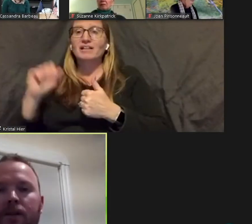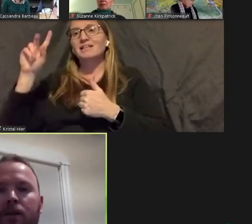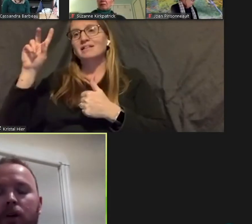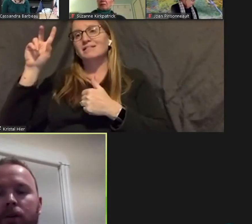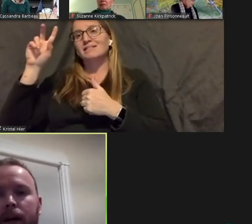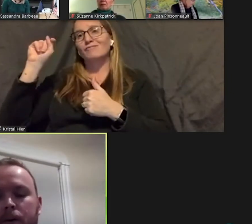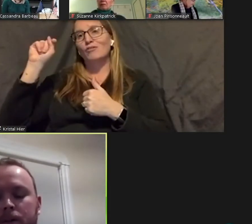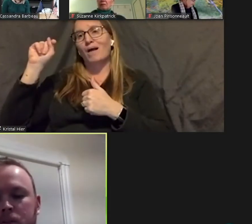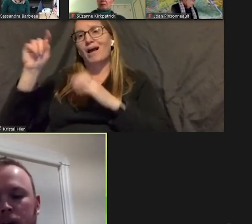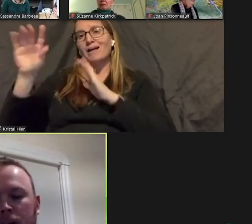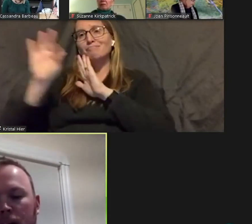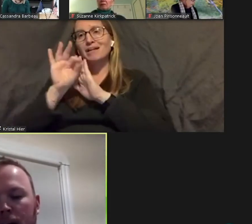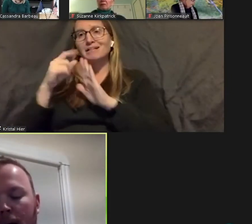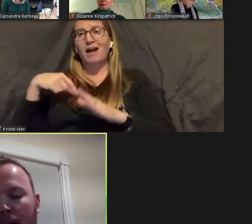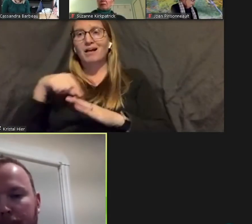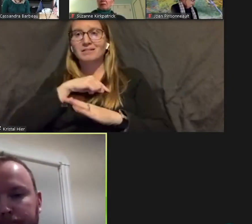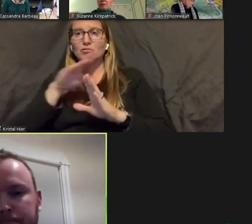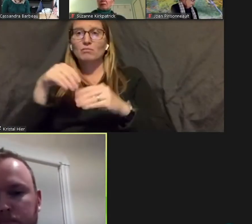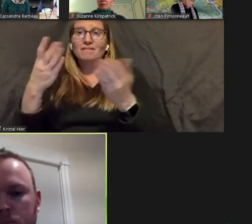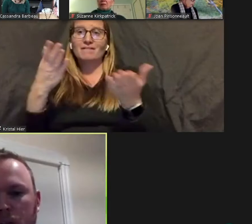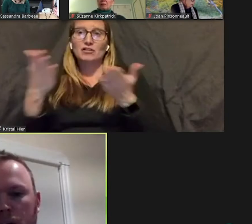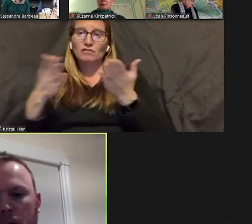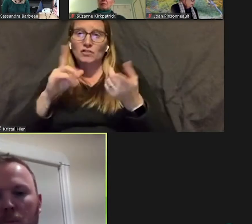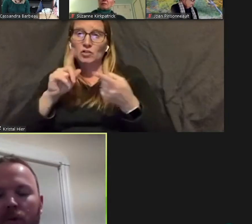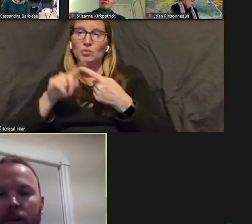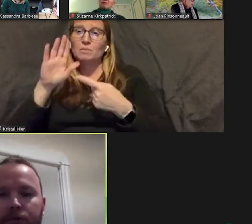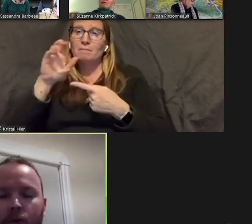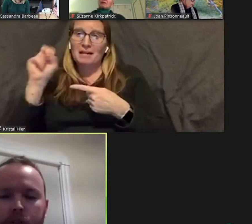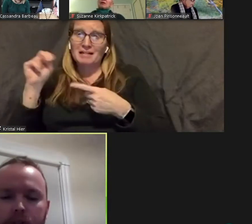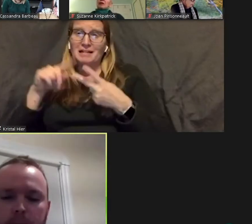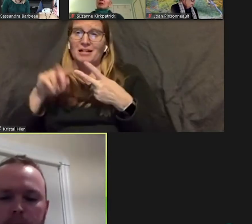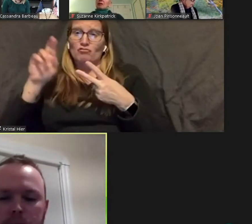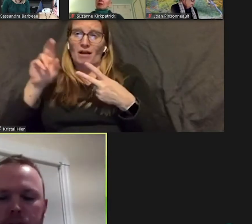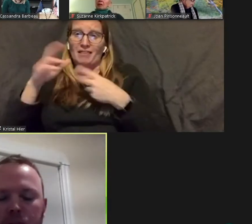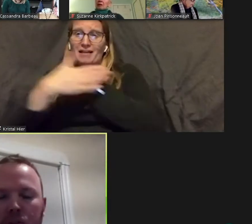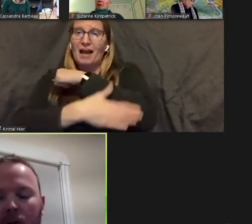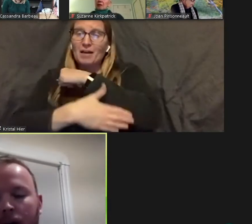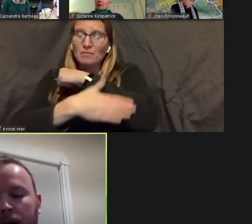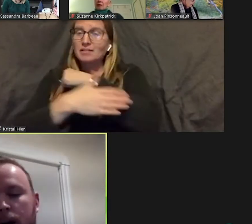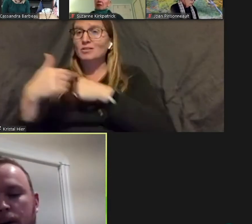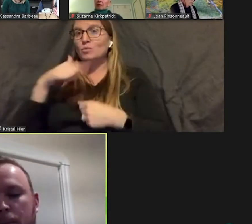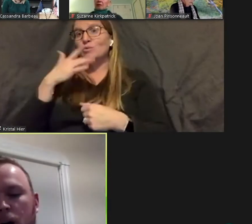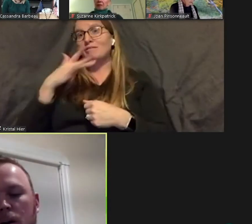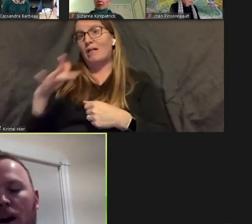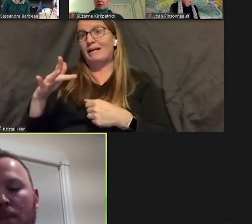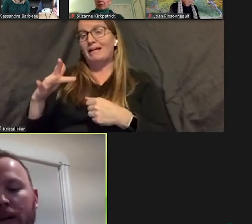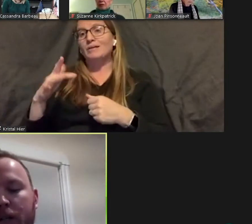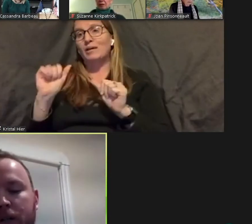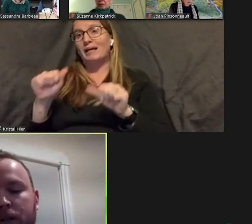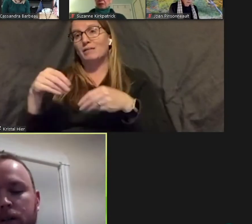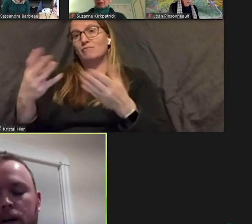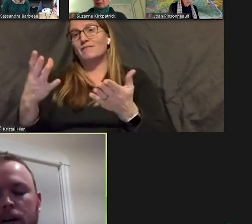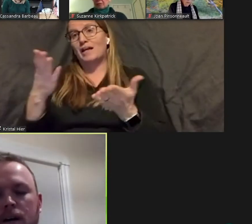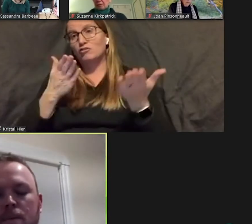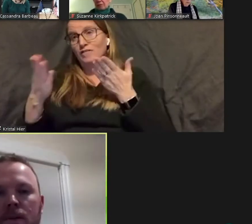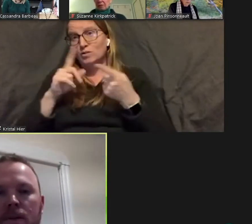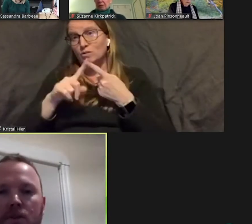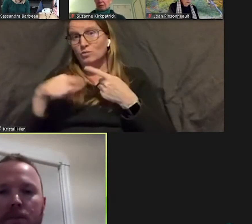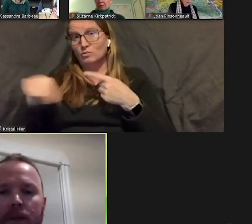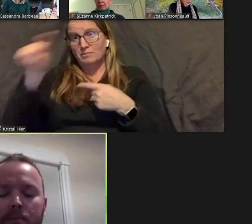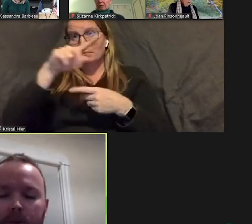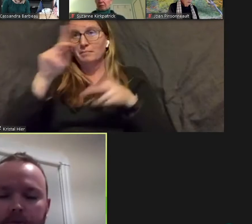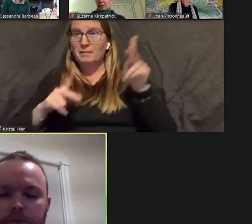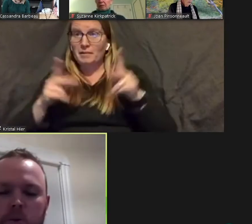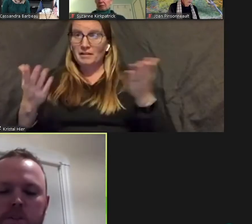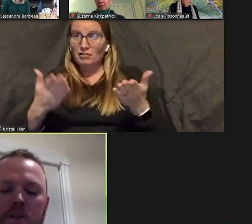serve Bennington and Rutland counties. And we're really fortunate to be able to do so. Our mission